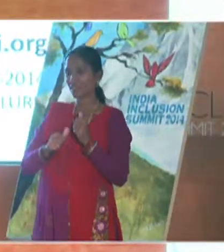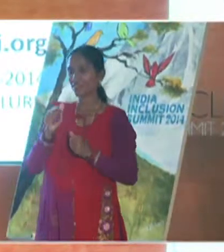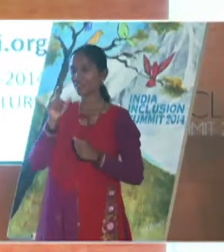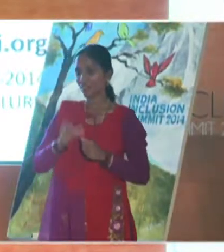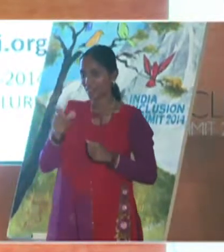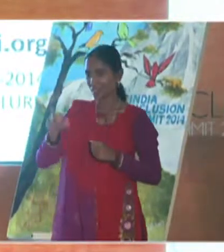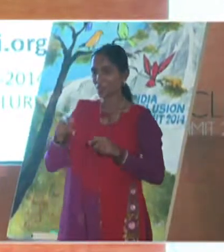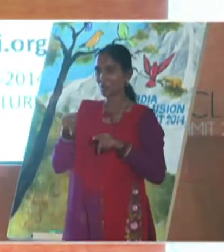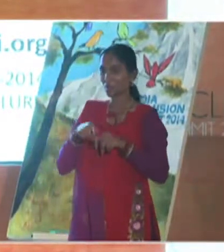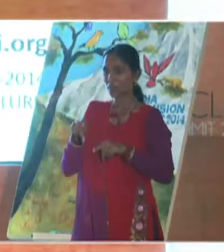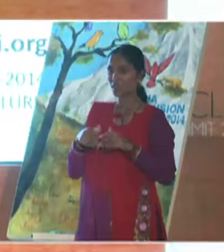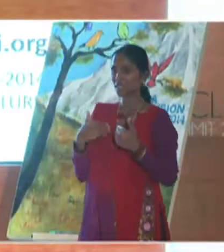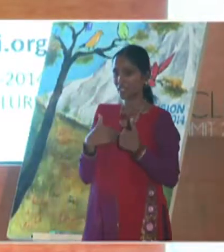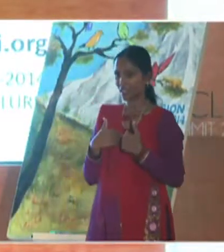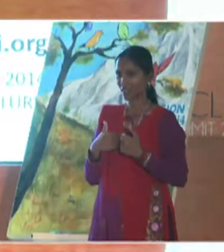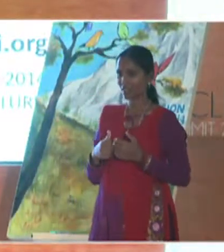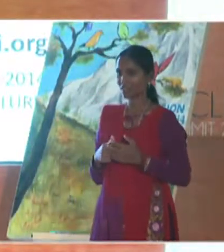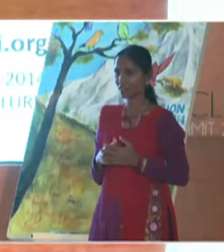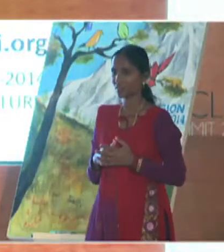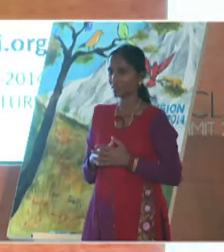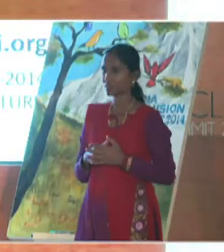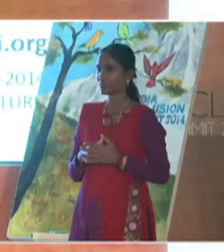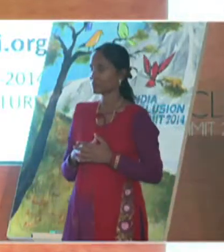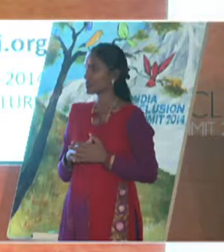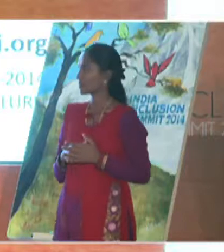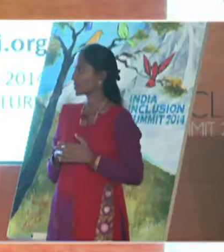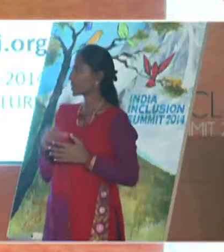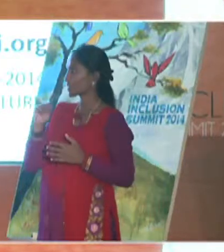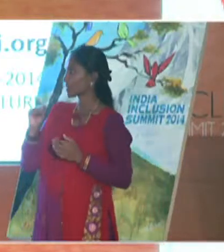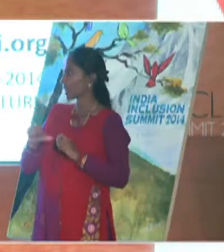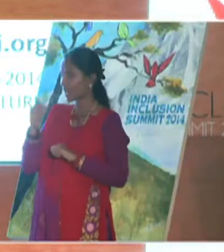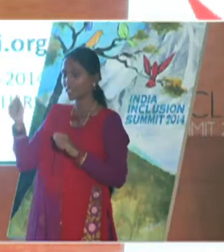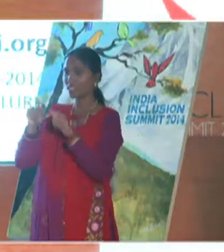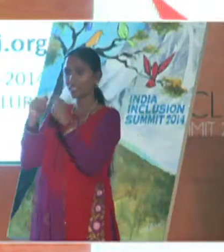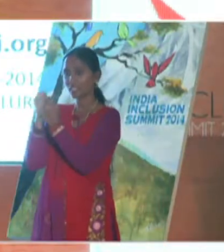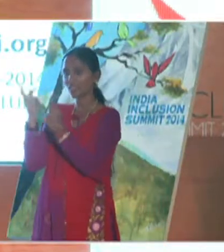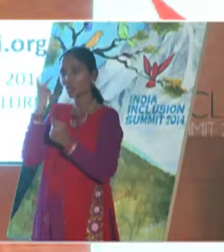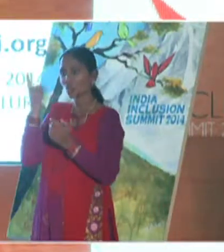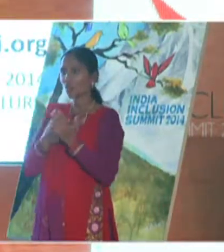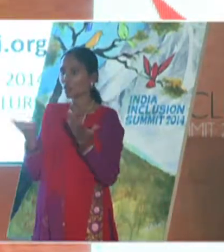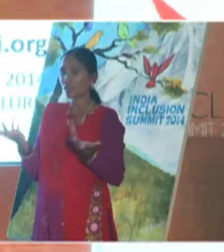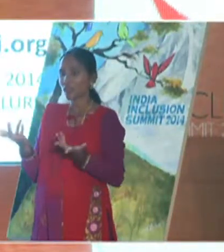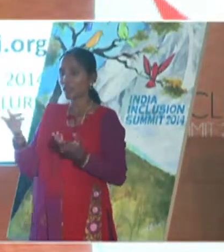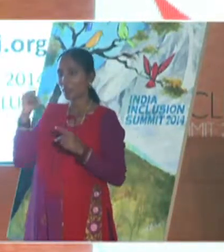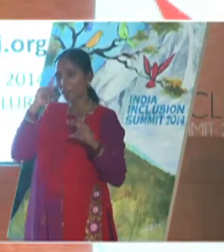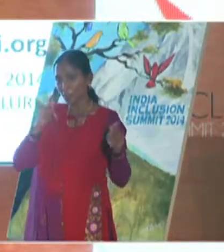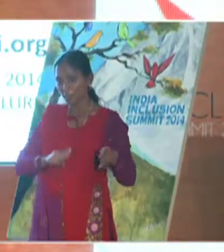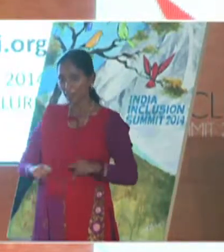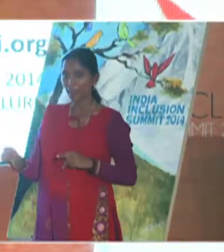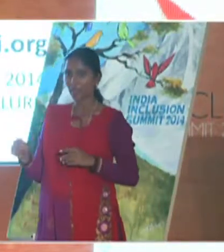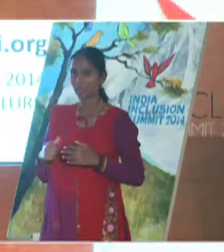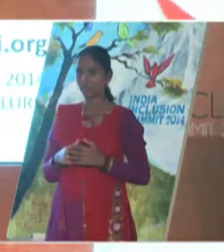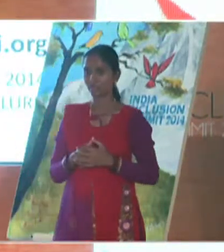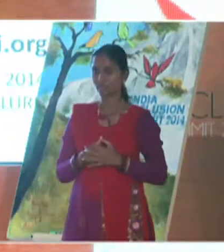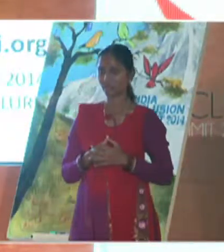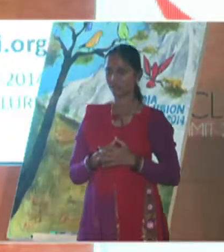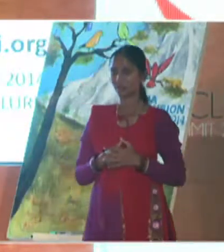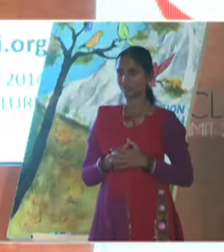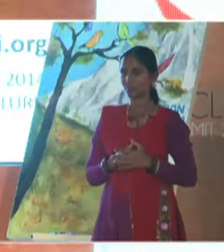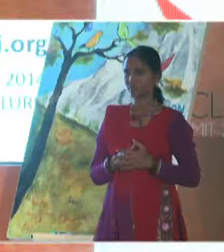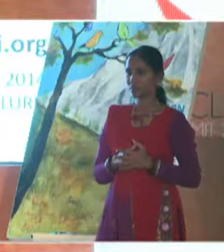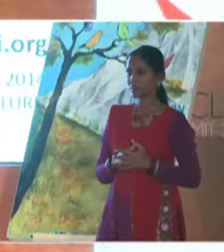that has a so-called handicap, is that other people know what you can and mostly what you cannot do.